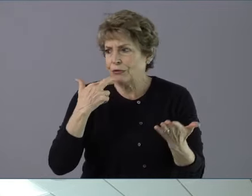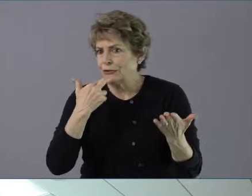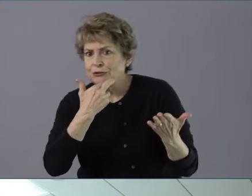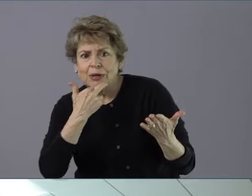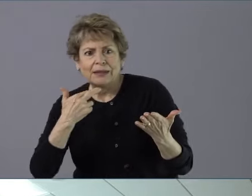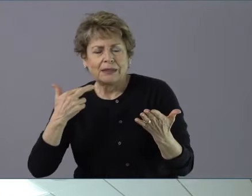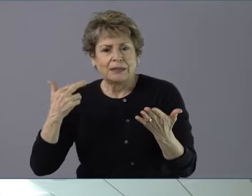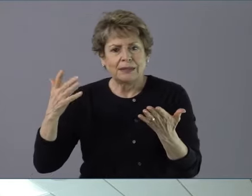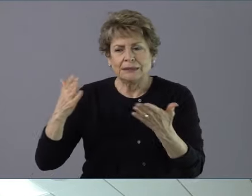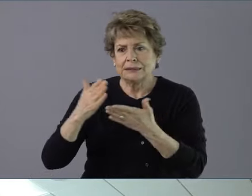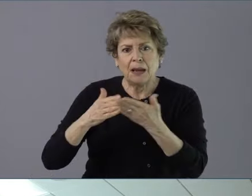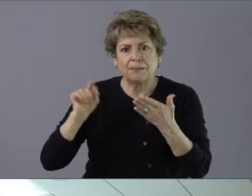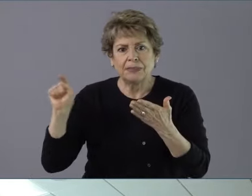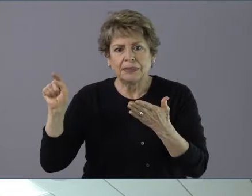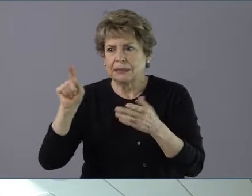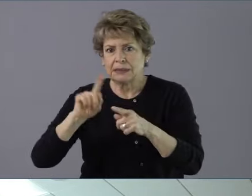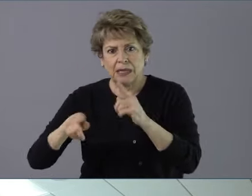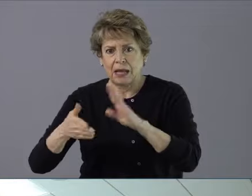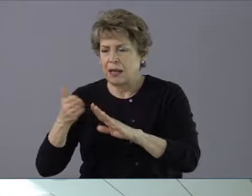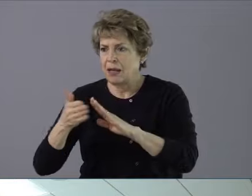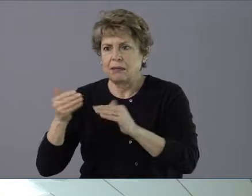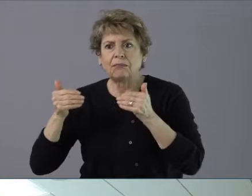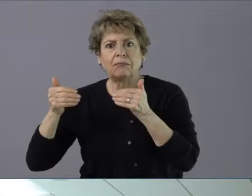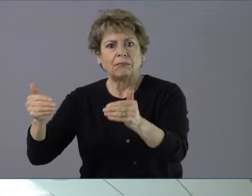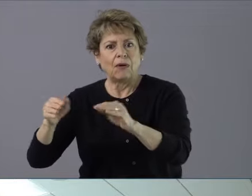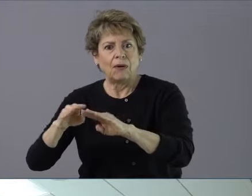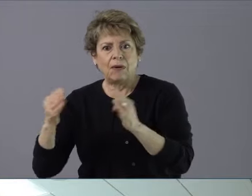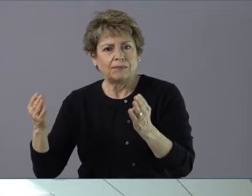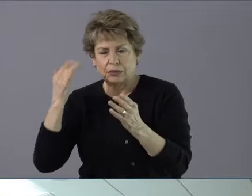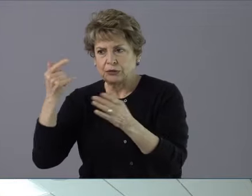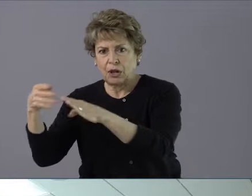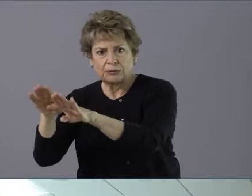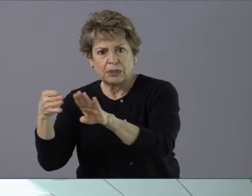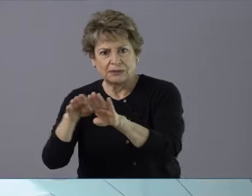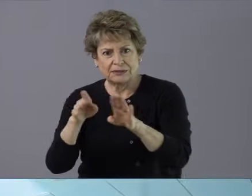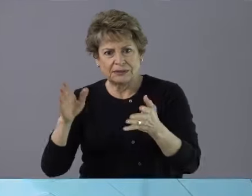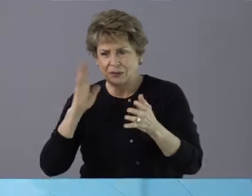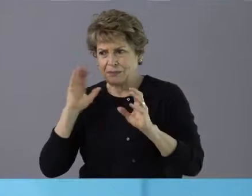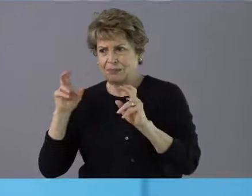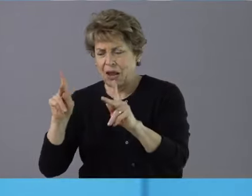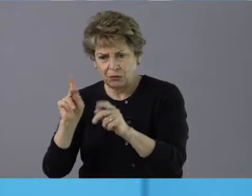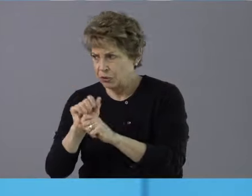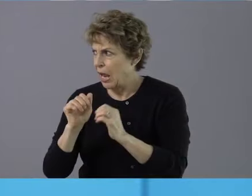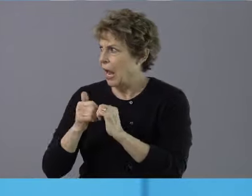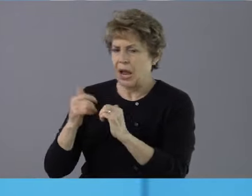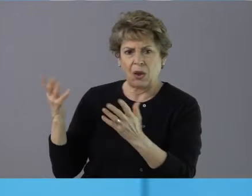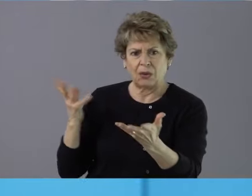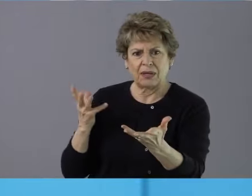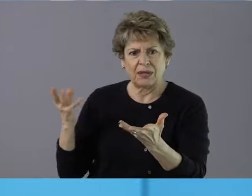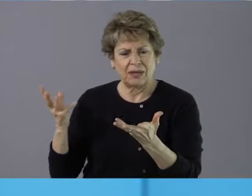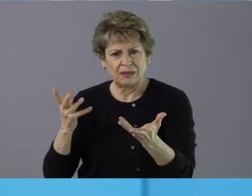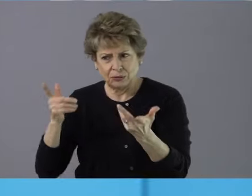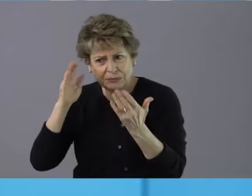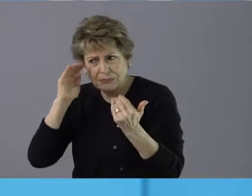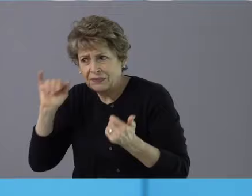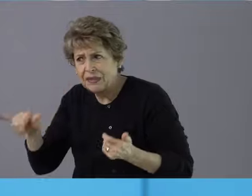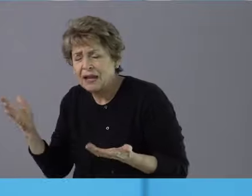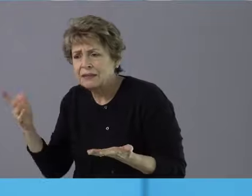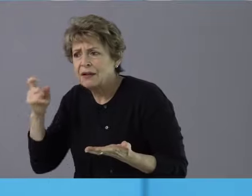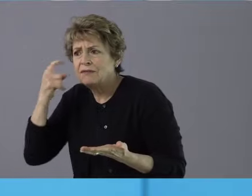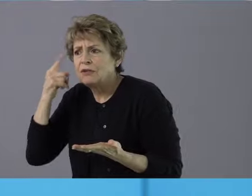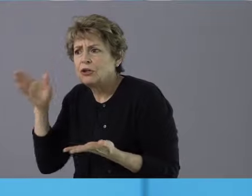at limited capacity, are going to be closed? Is that a reasonable expectation? What we want to do is make sure that people don't fall through